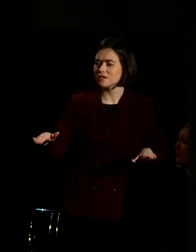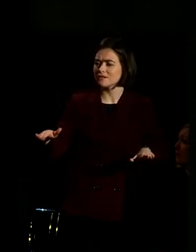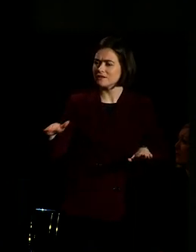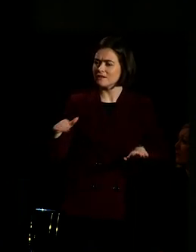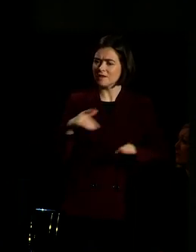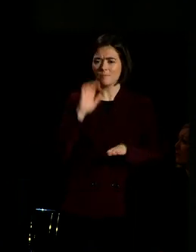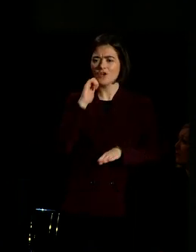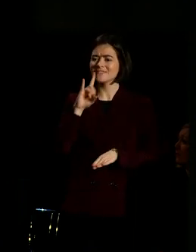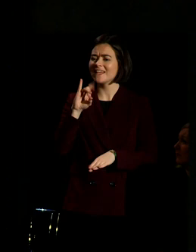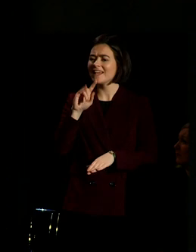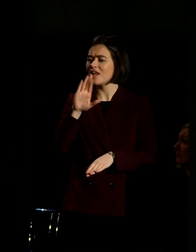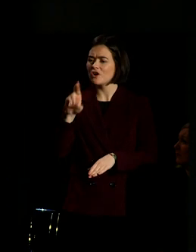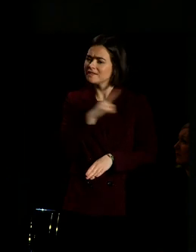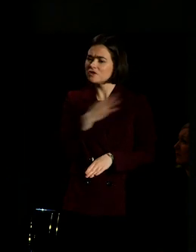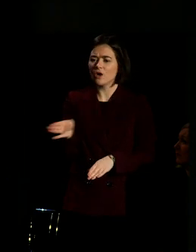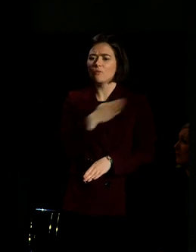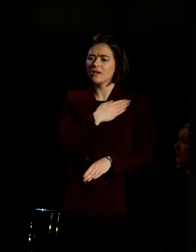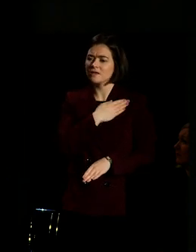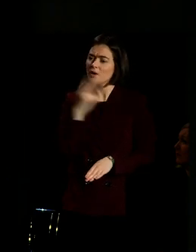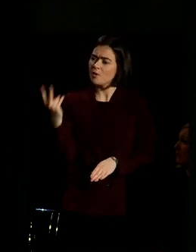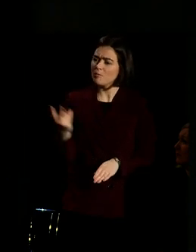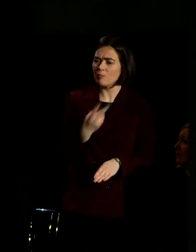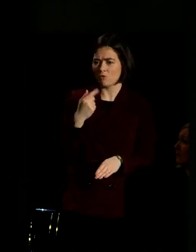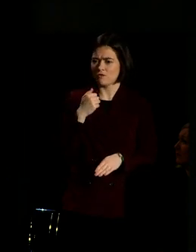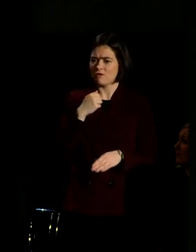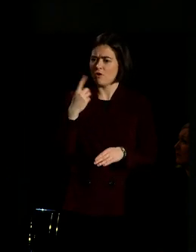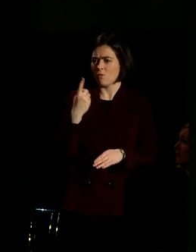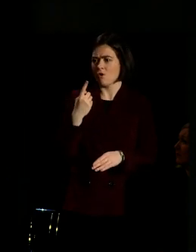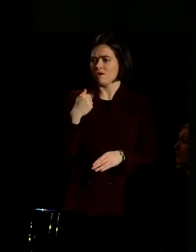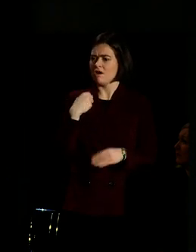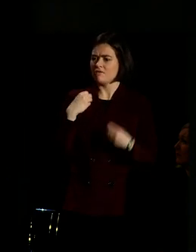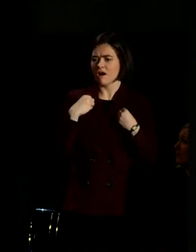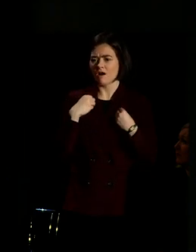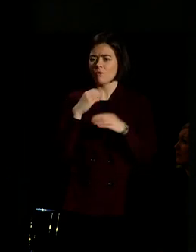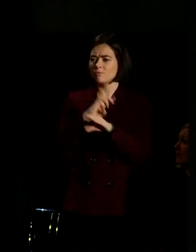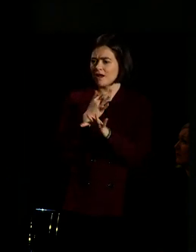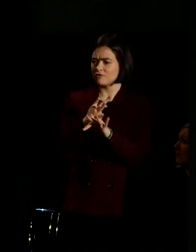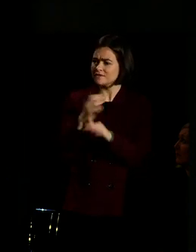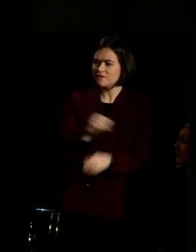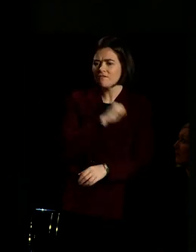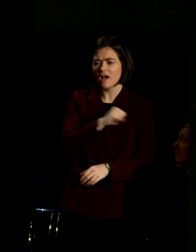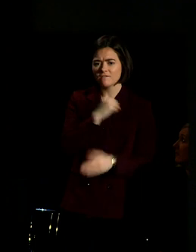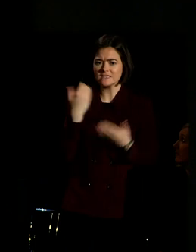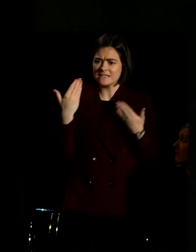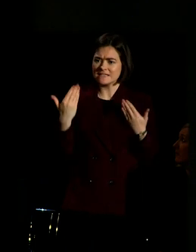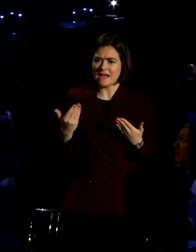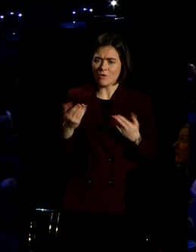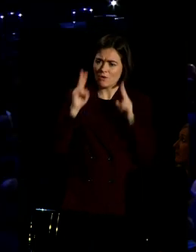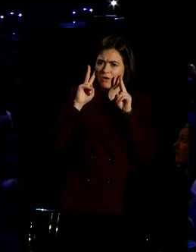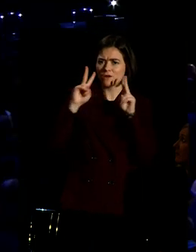not win. One or both of our parents survived. And we are here, living our lives, looking towards the future.